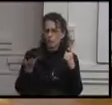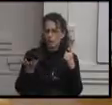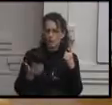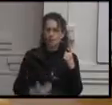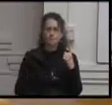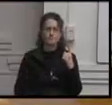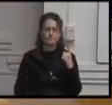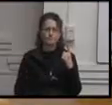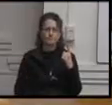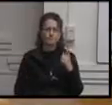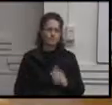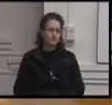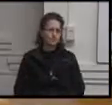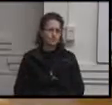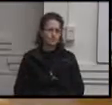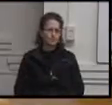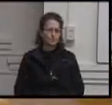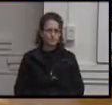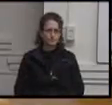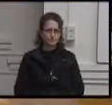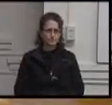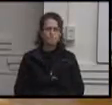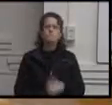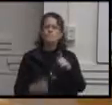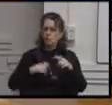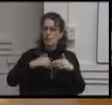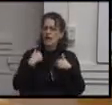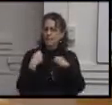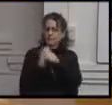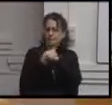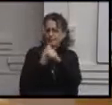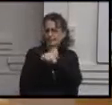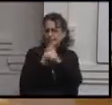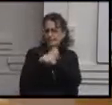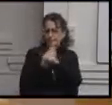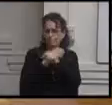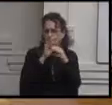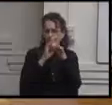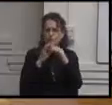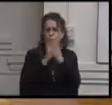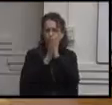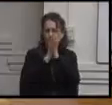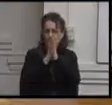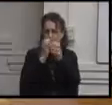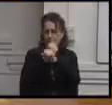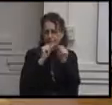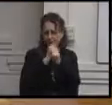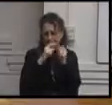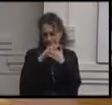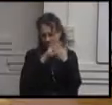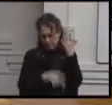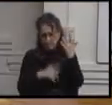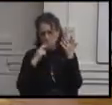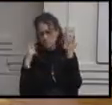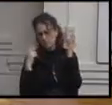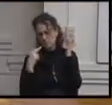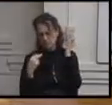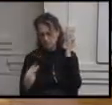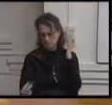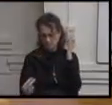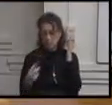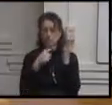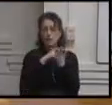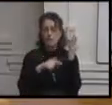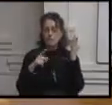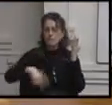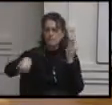study data, and we're looking to try to make sure the procedures and the processes